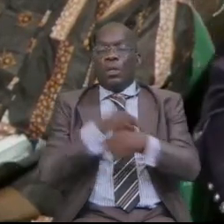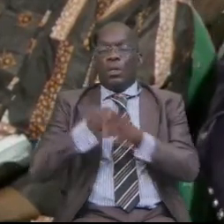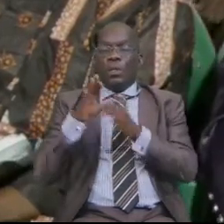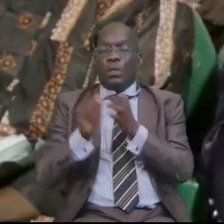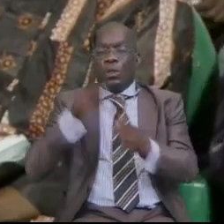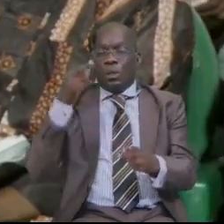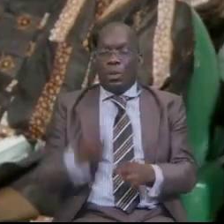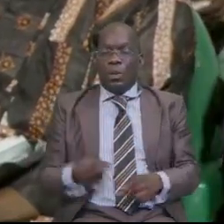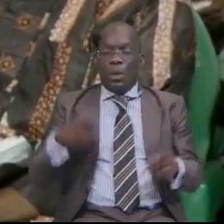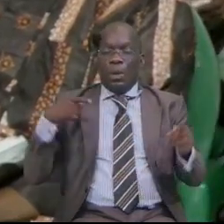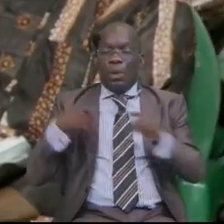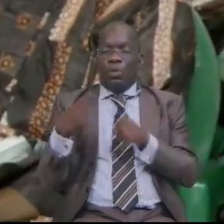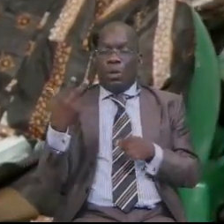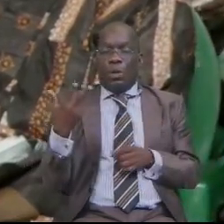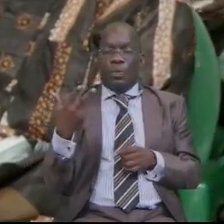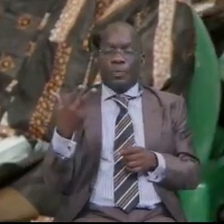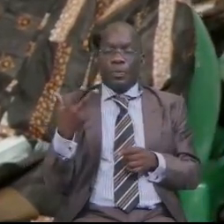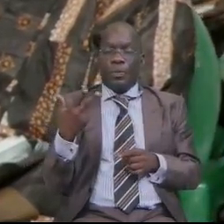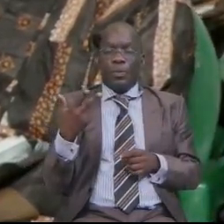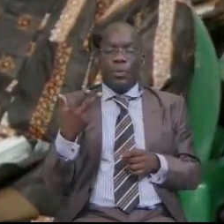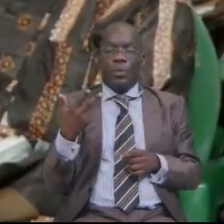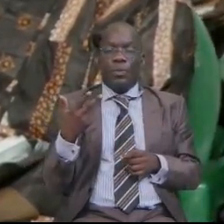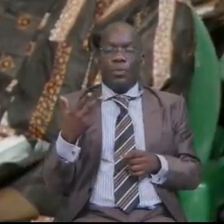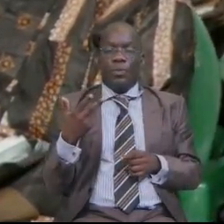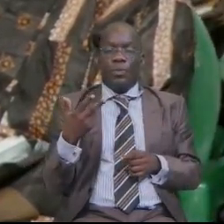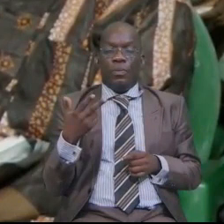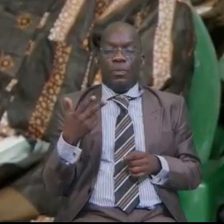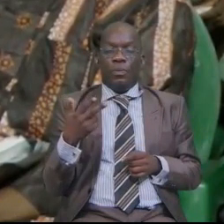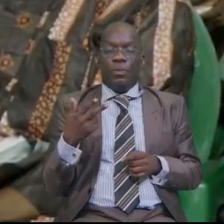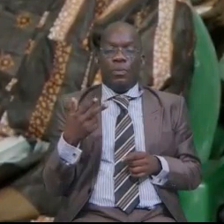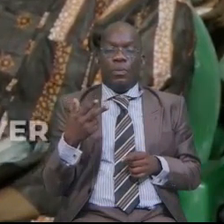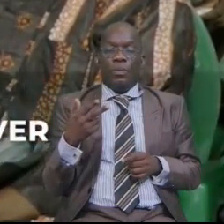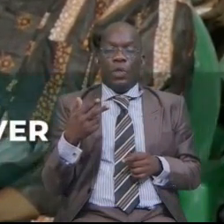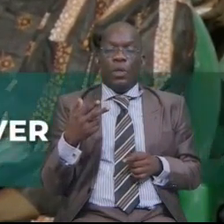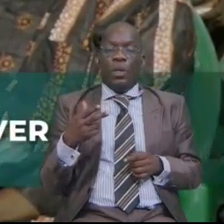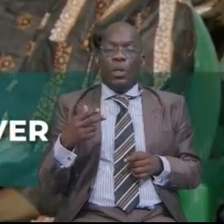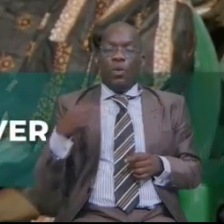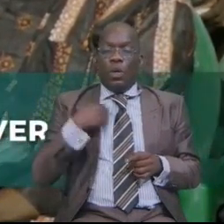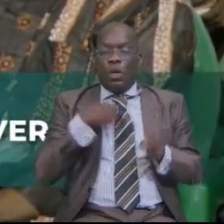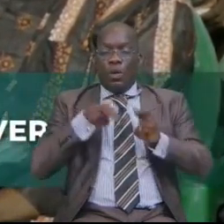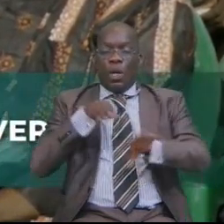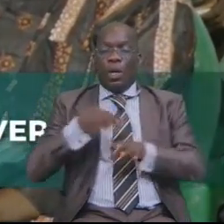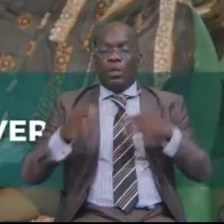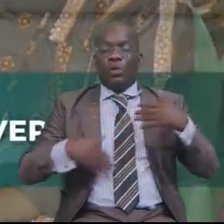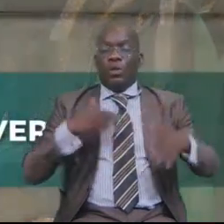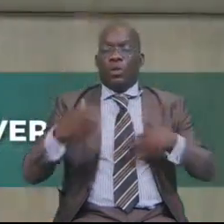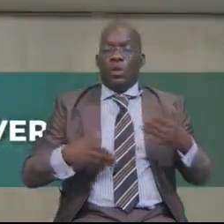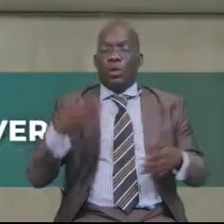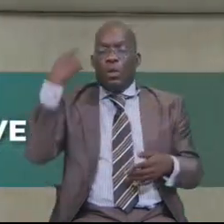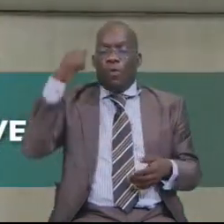here. Point number three, we're looking at the rejoicing for